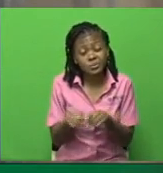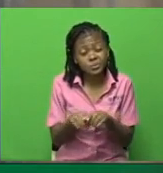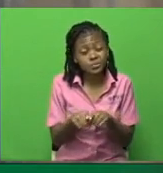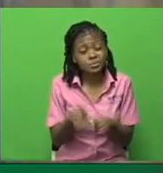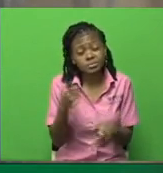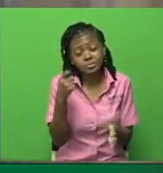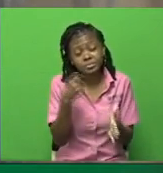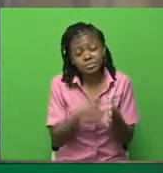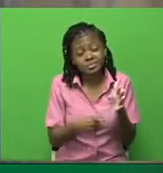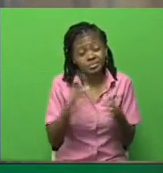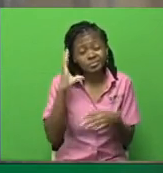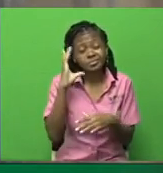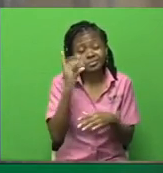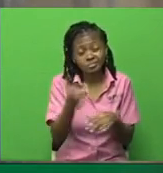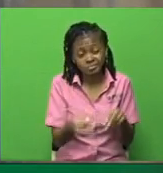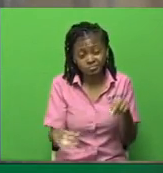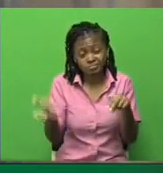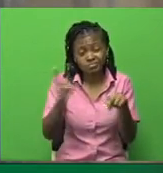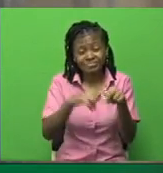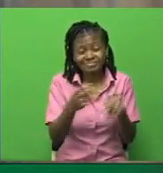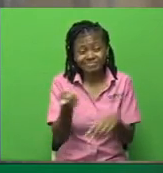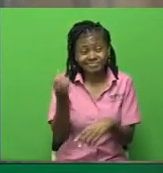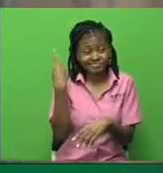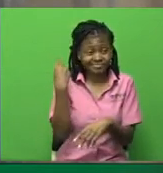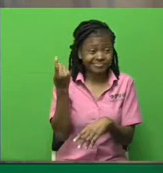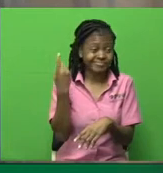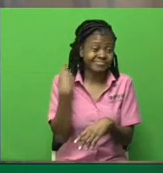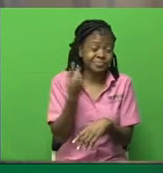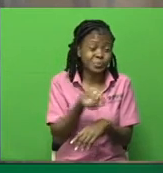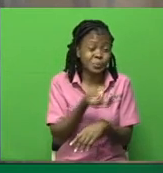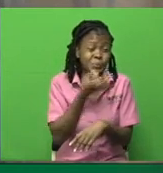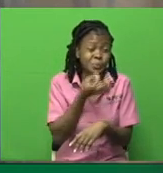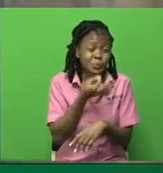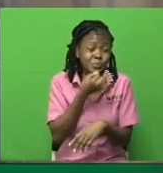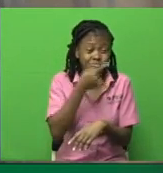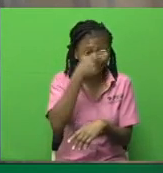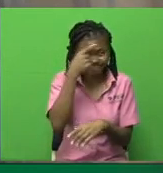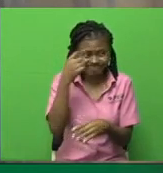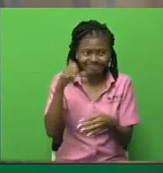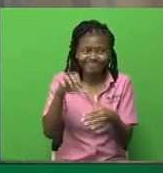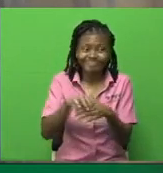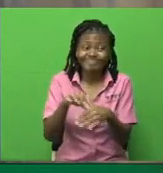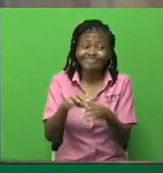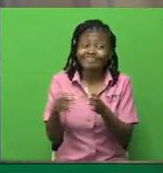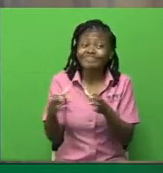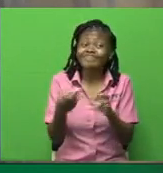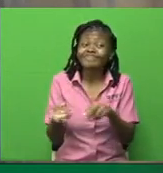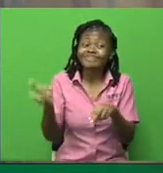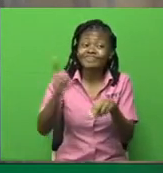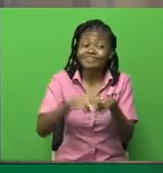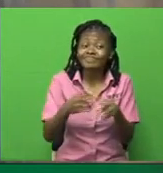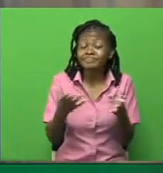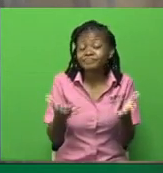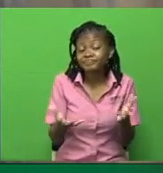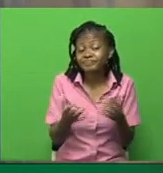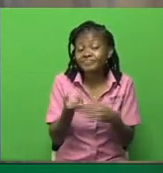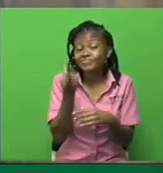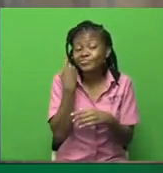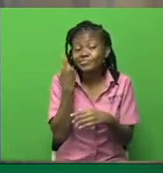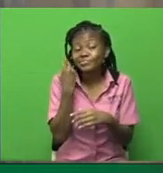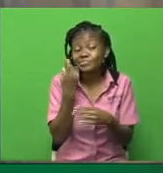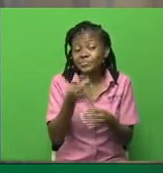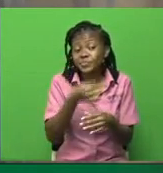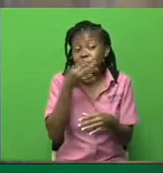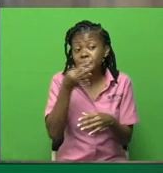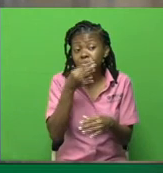increases by taxi drivers due to the cost of fuel to the operations the recent reports of food price increases